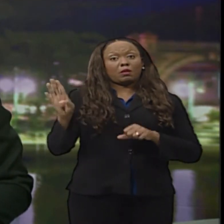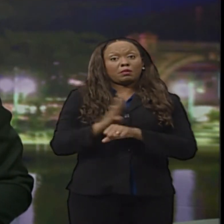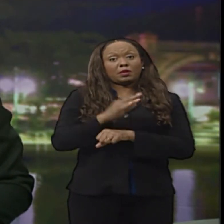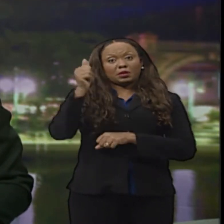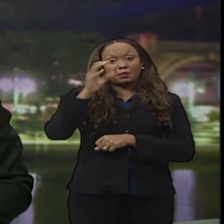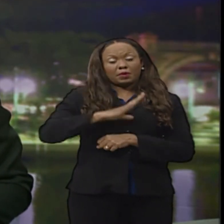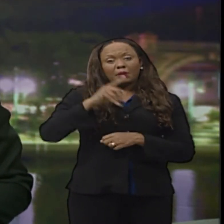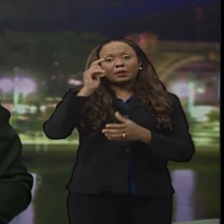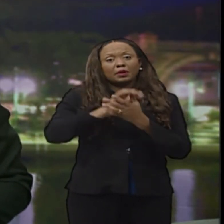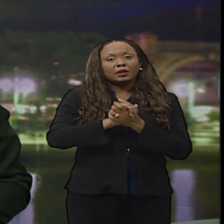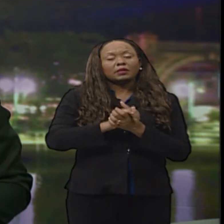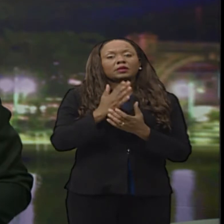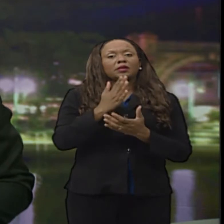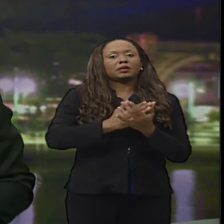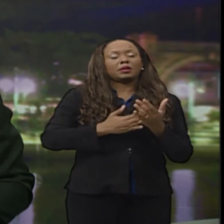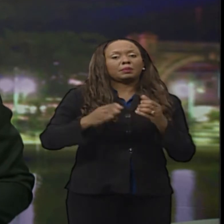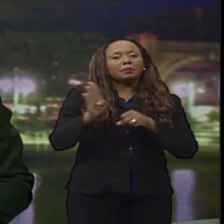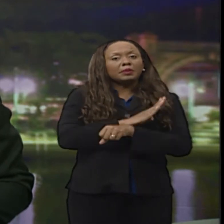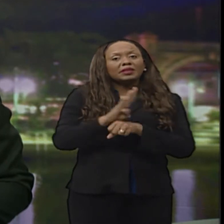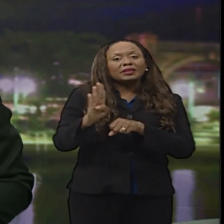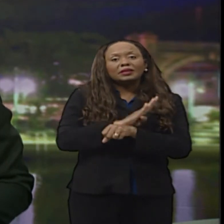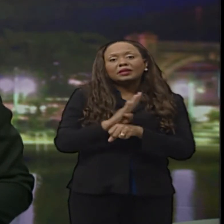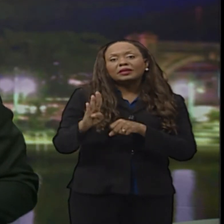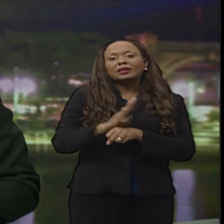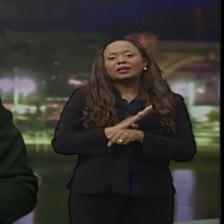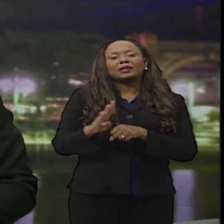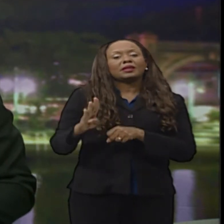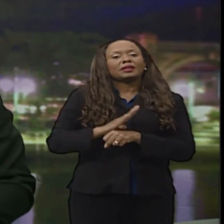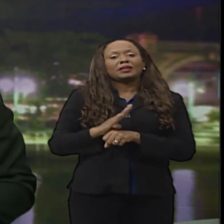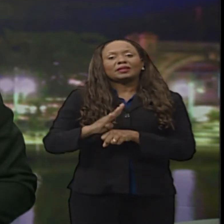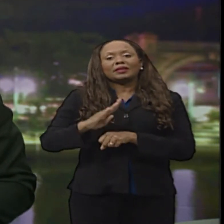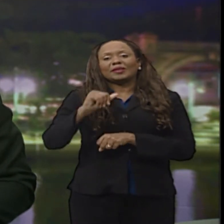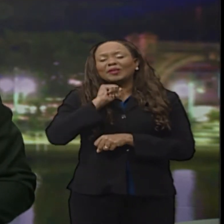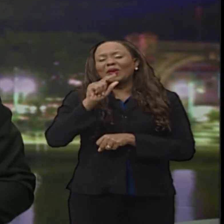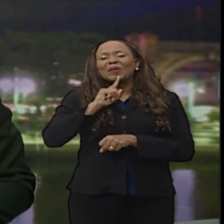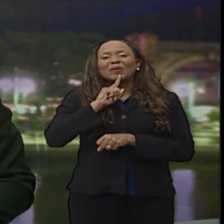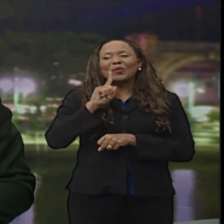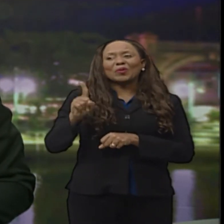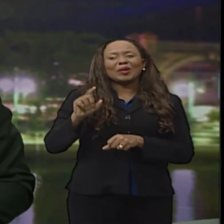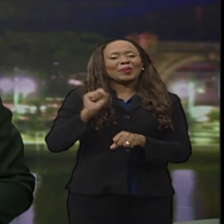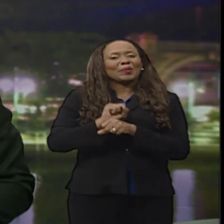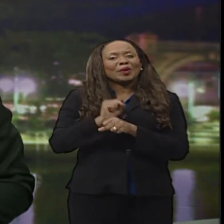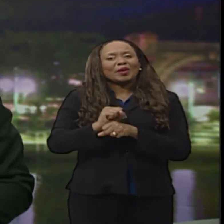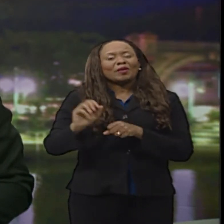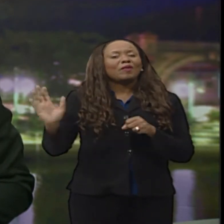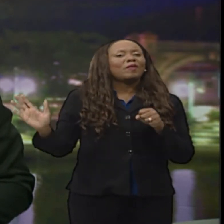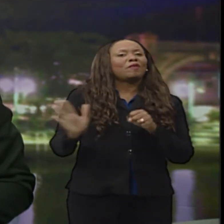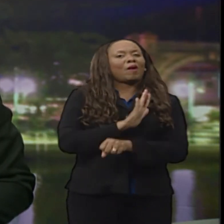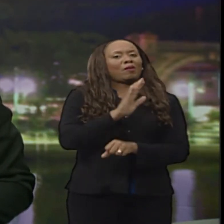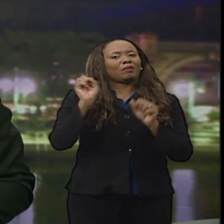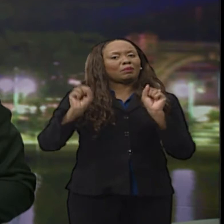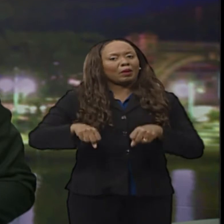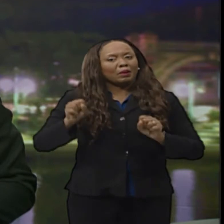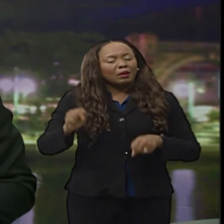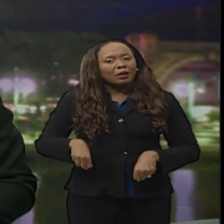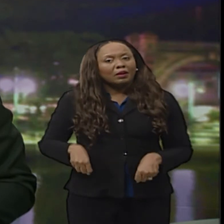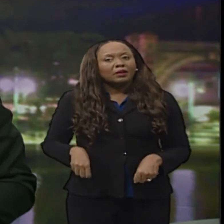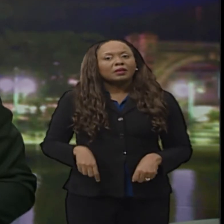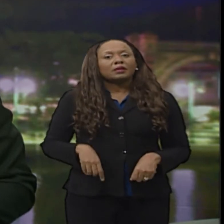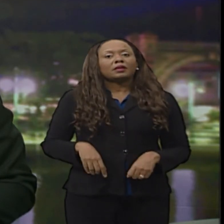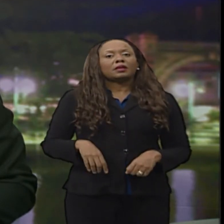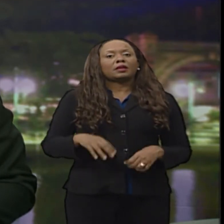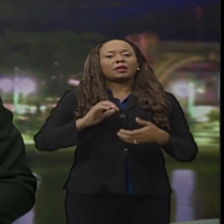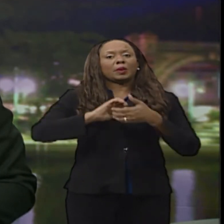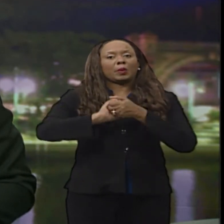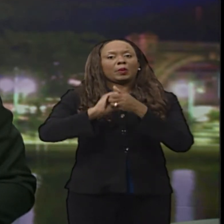even large local businesses are still only scratching the surface when it comes to realizing their full potential. Cornelius Bartlett, the